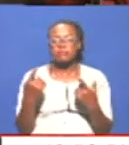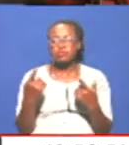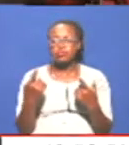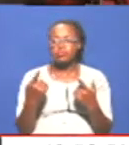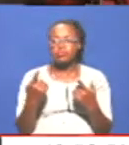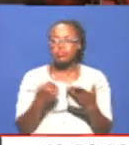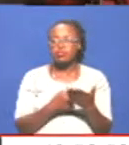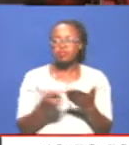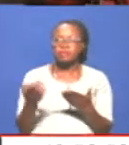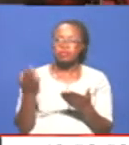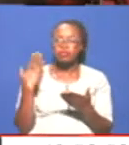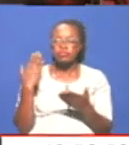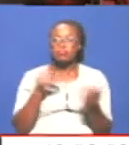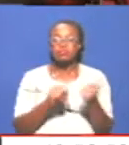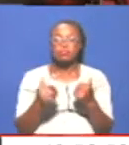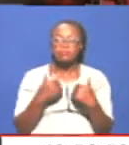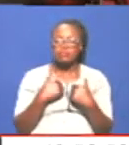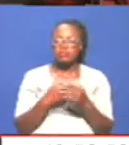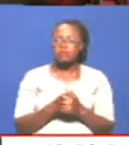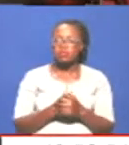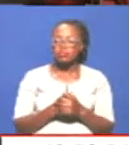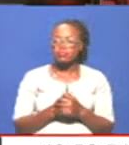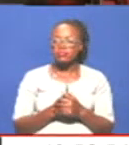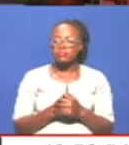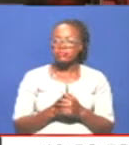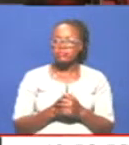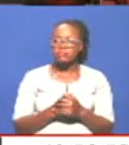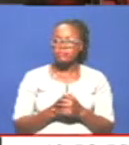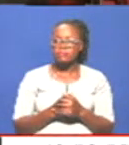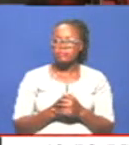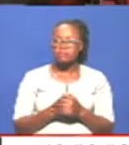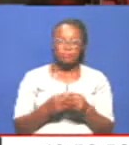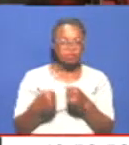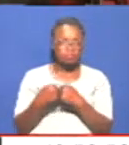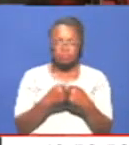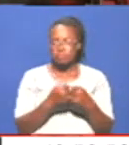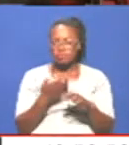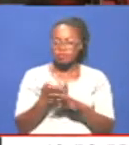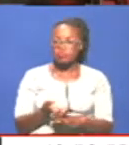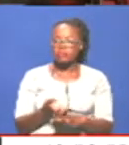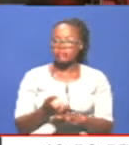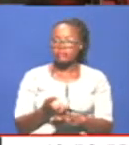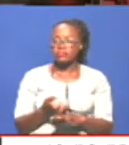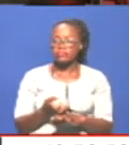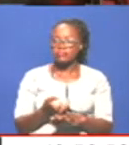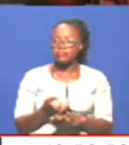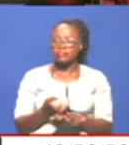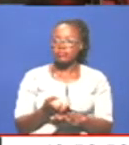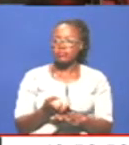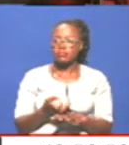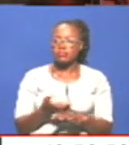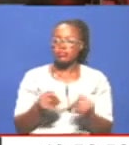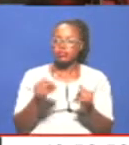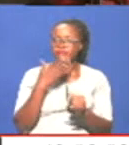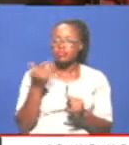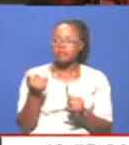1 week and the competition that you faced. The tournament was tough. I did my best. I